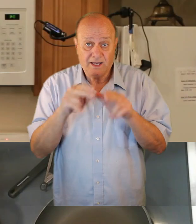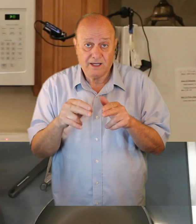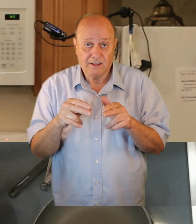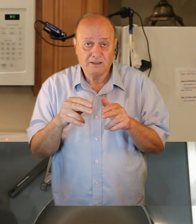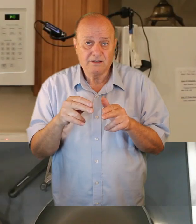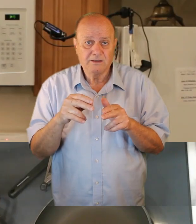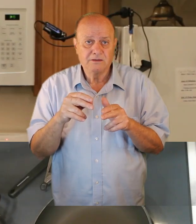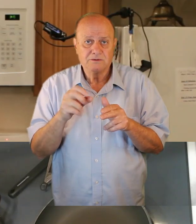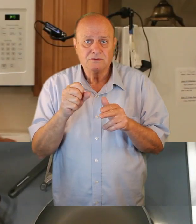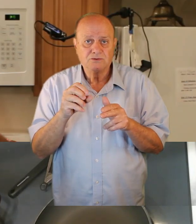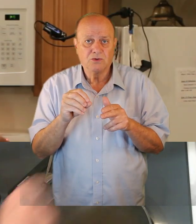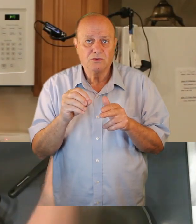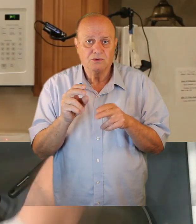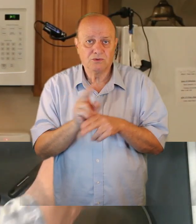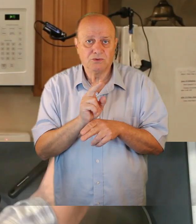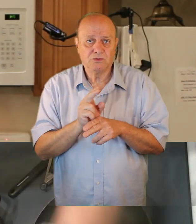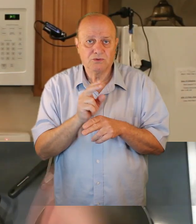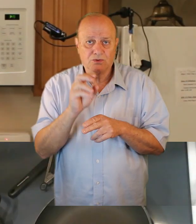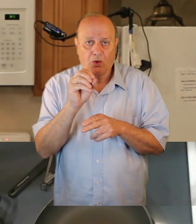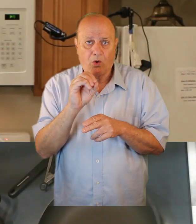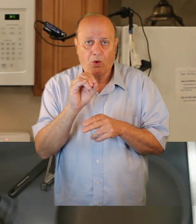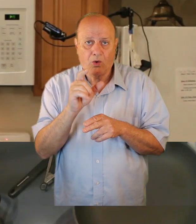little bit of oil.